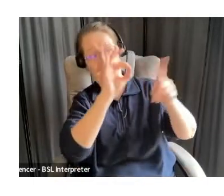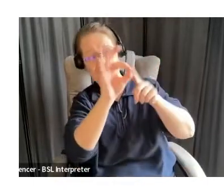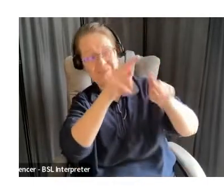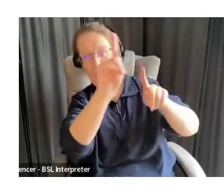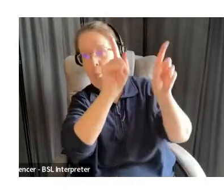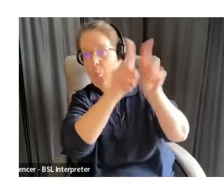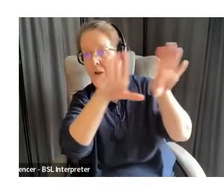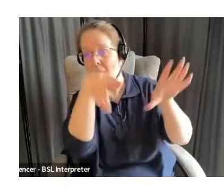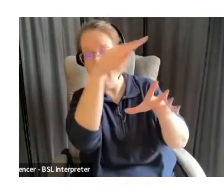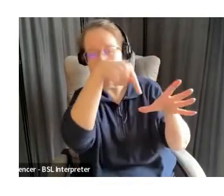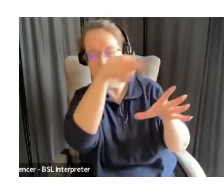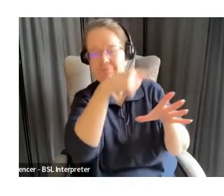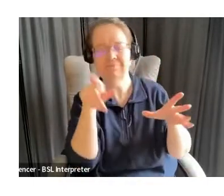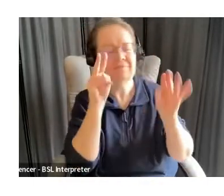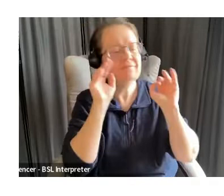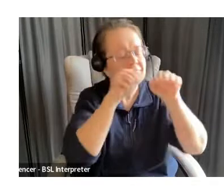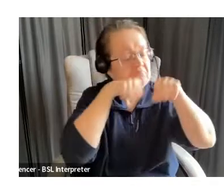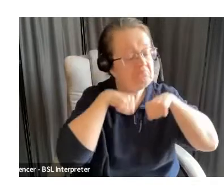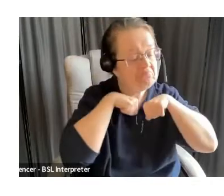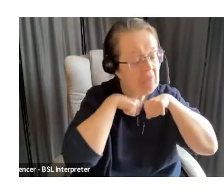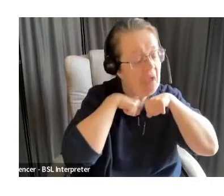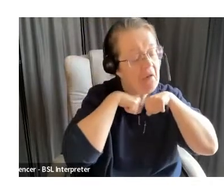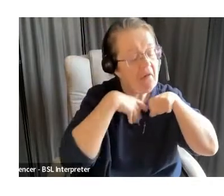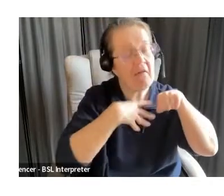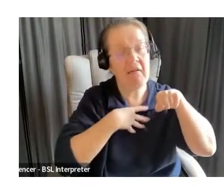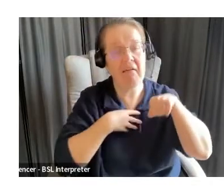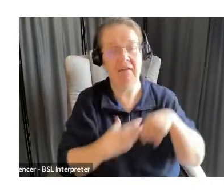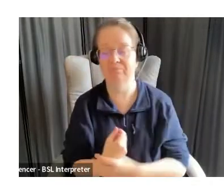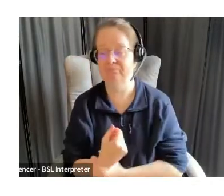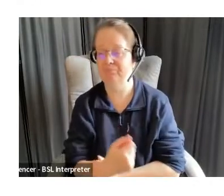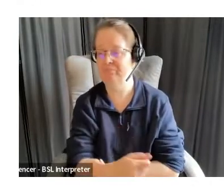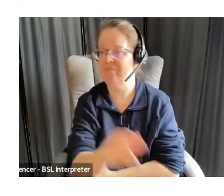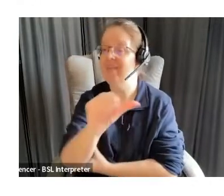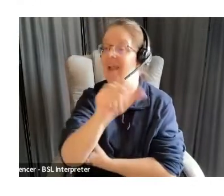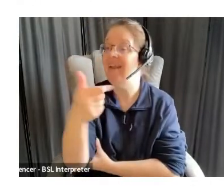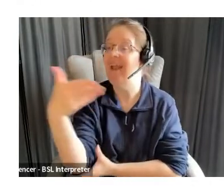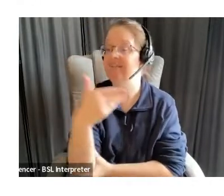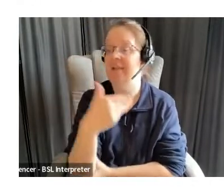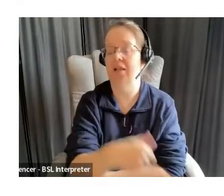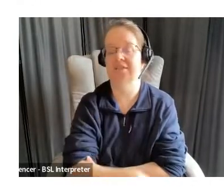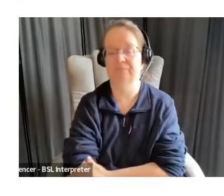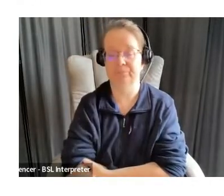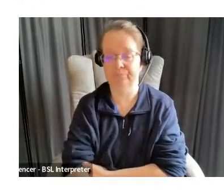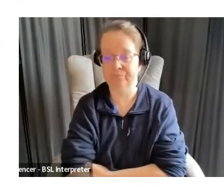like right now. So let's go to the next slide.